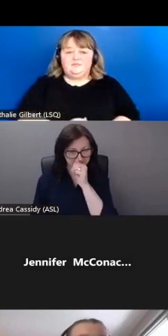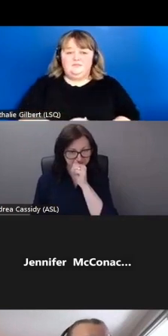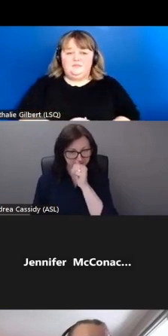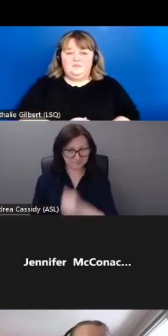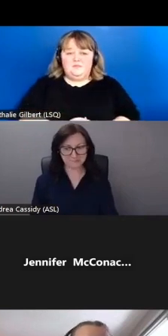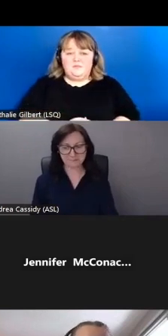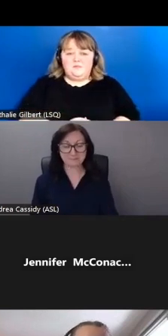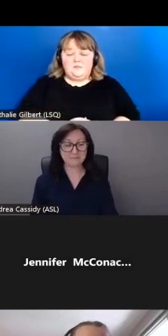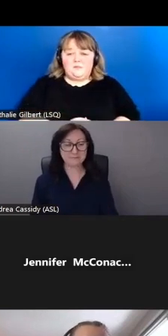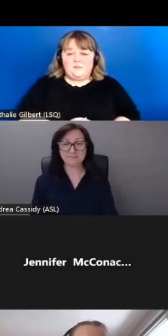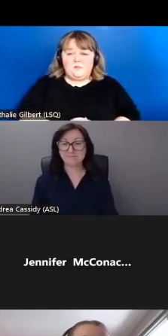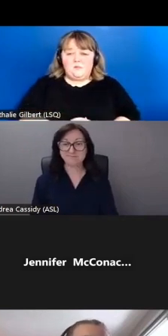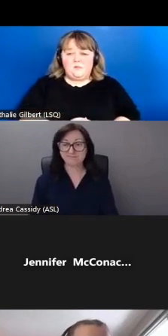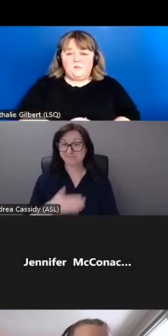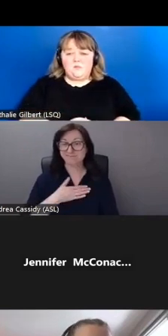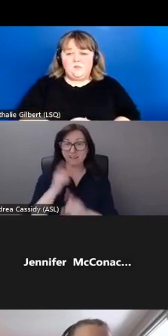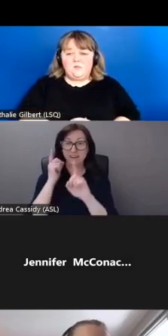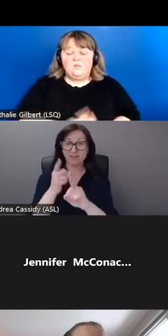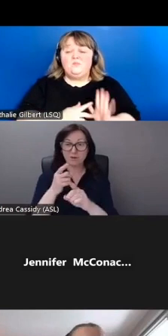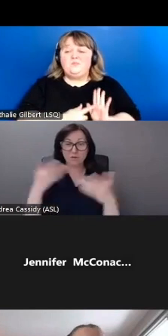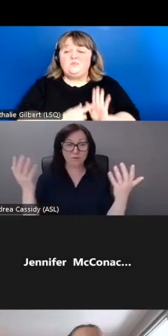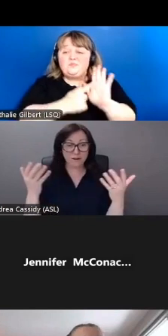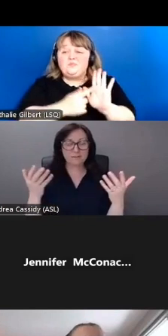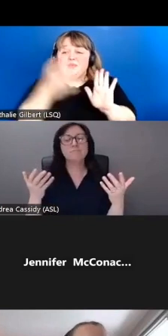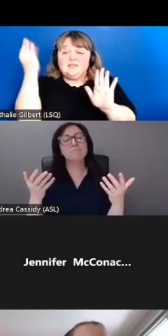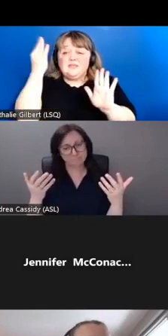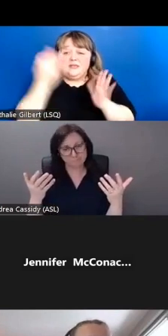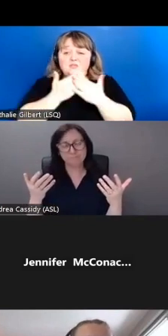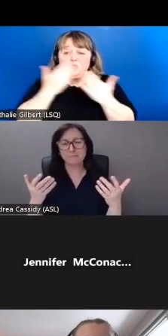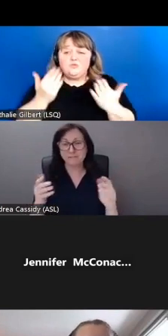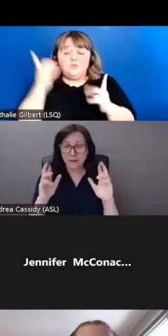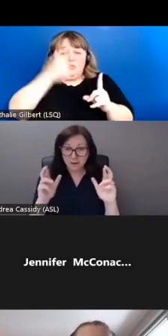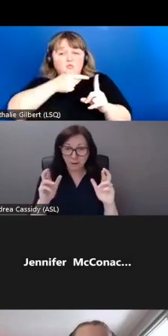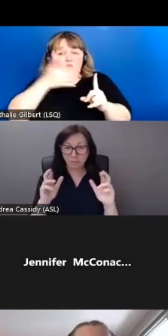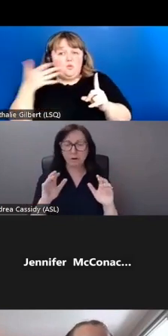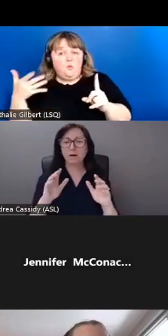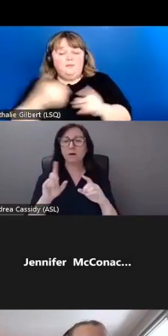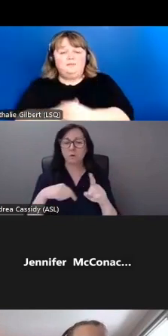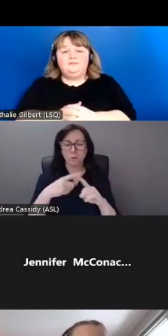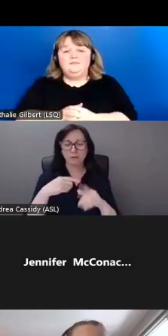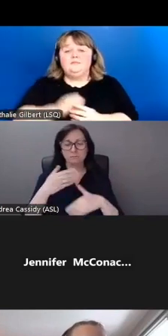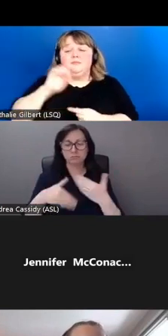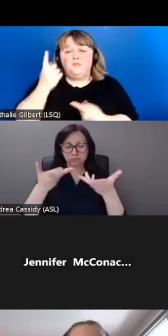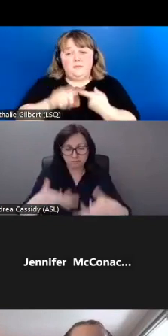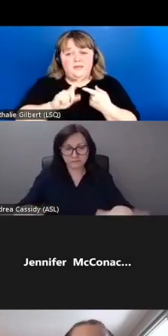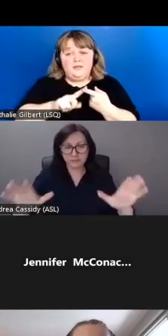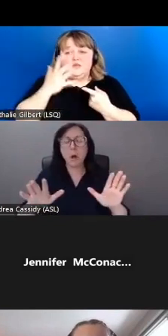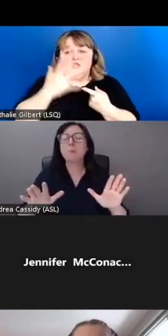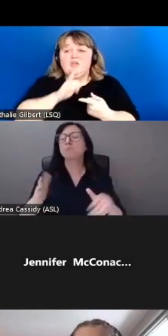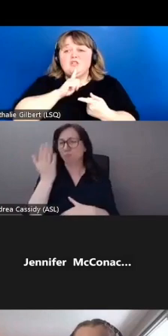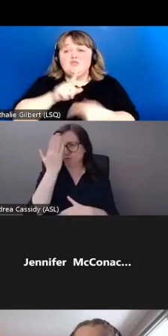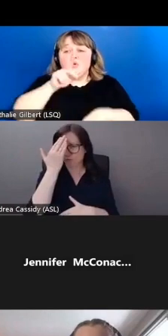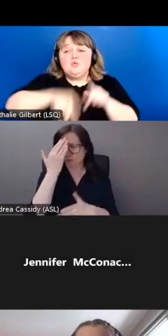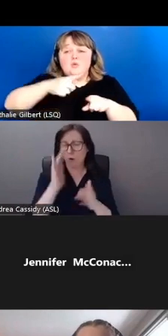My goals of this presentation are first, to hope that you understand the steps to registering and voting